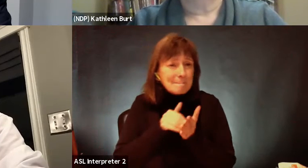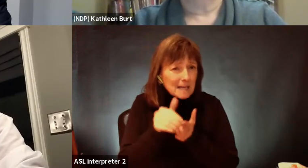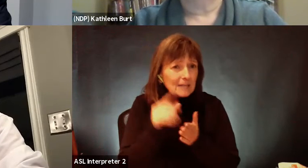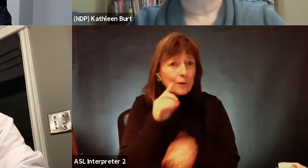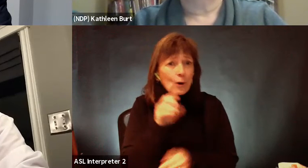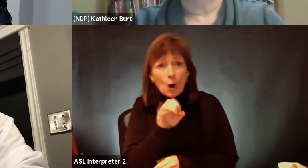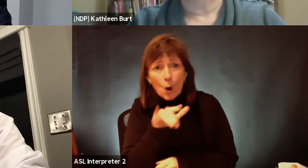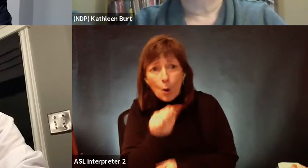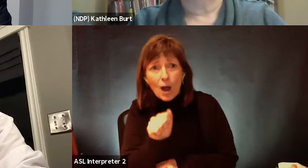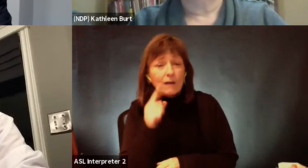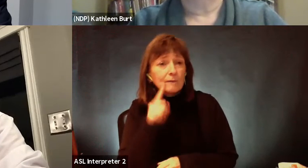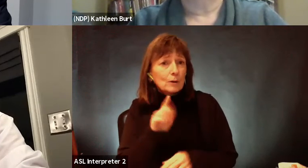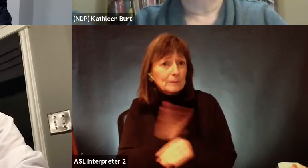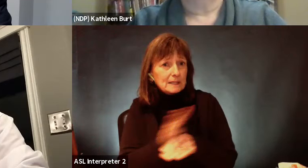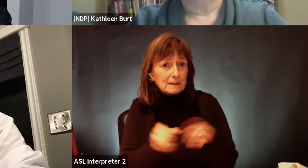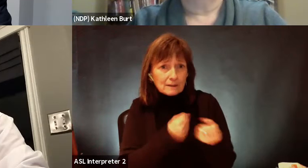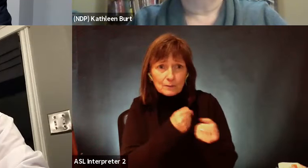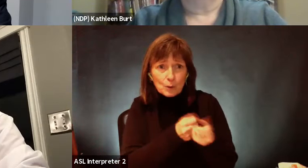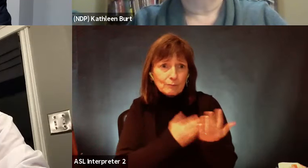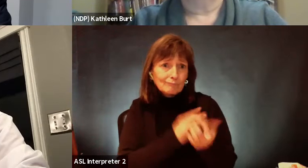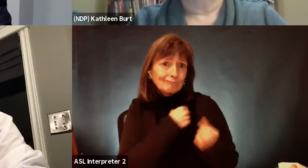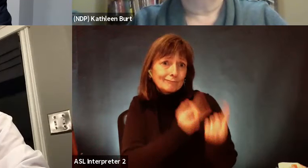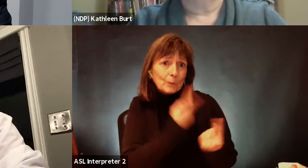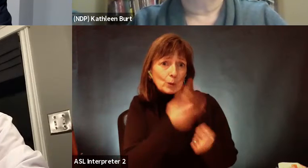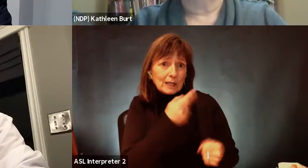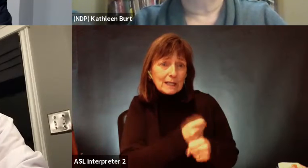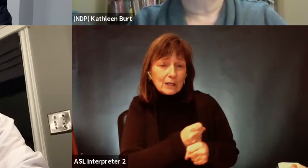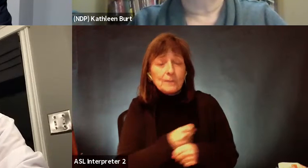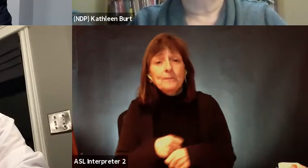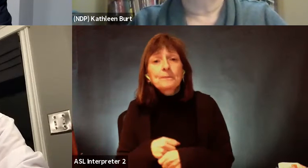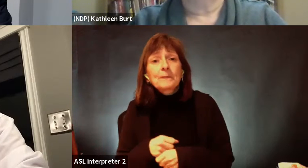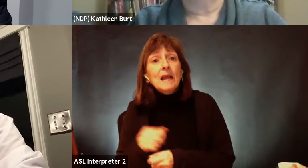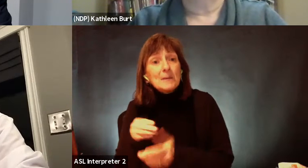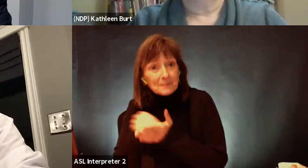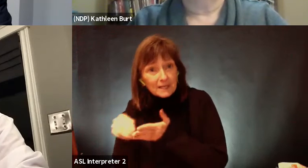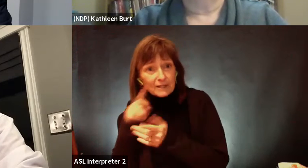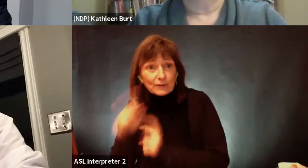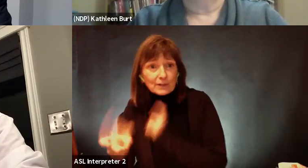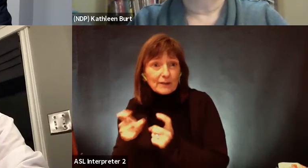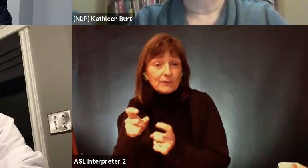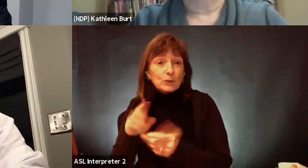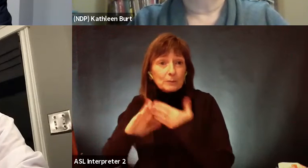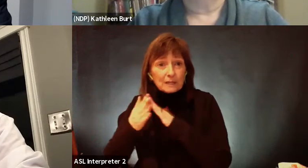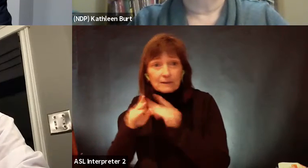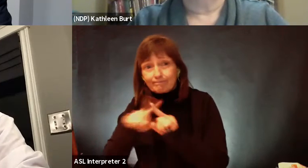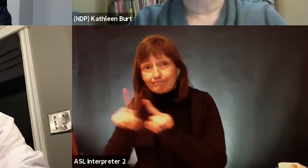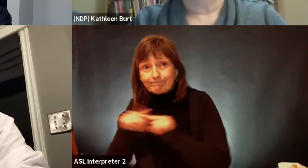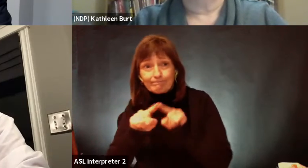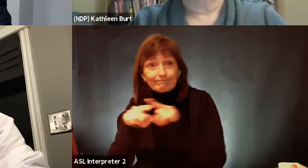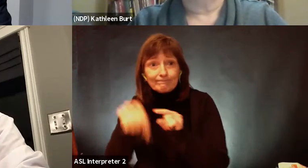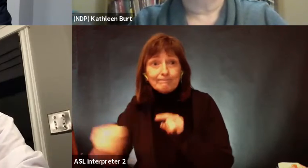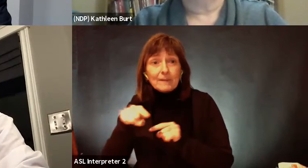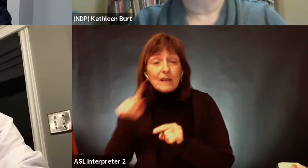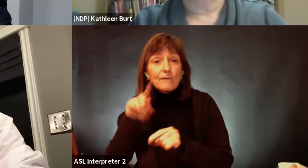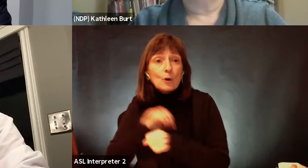support businesses during the COVID pandemic, and millions to municipalities like Paradise and Conception Bay South for the